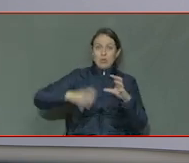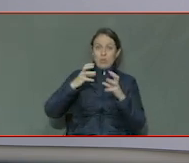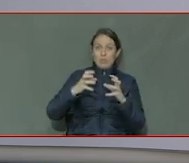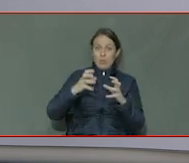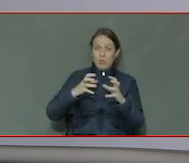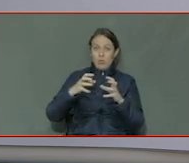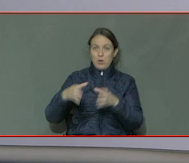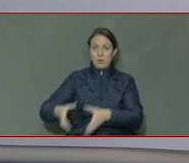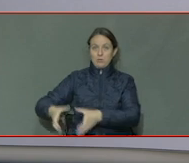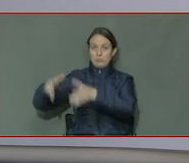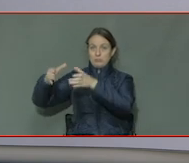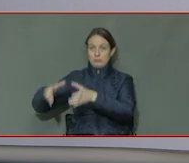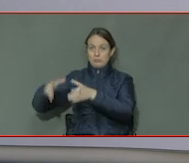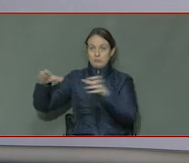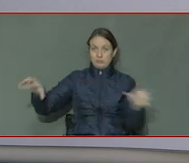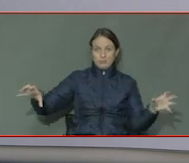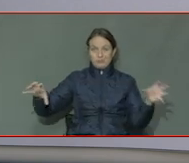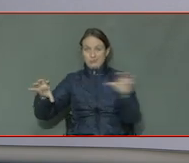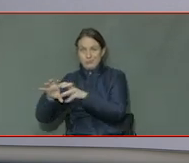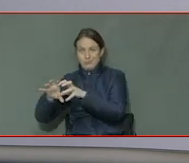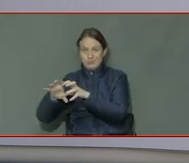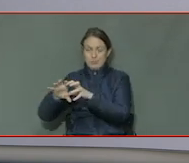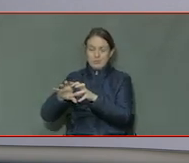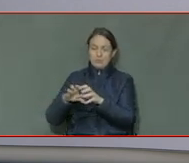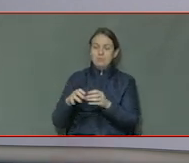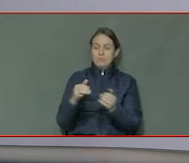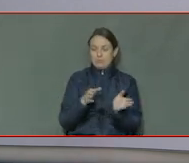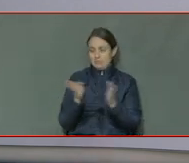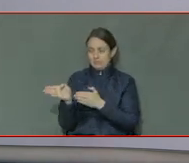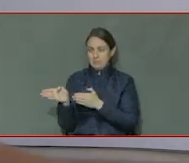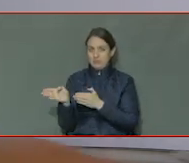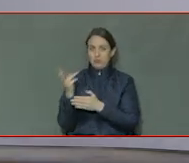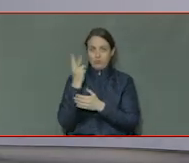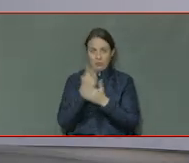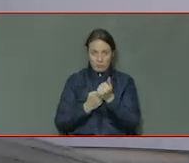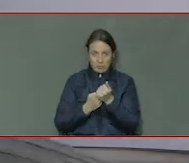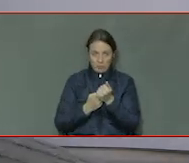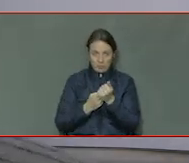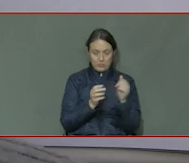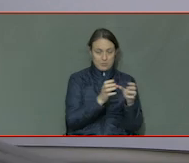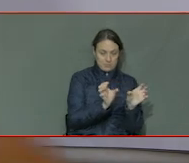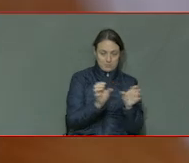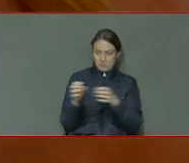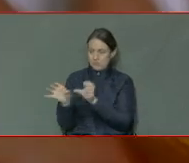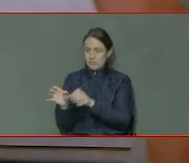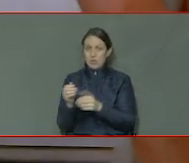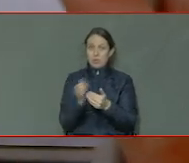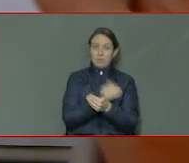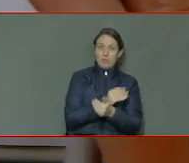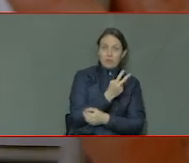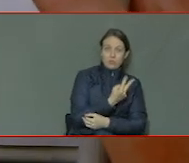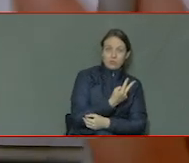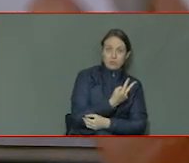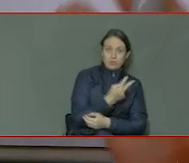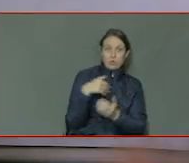be M1 plus M2 times Vf. So they were 2 before, and they just